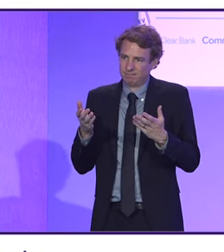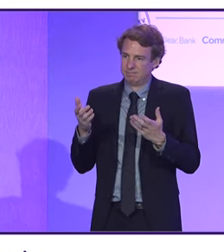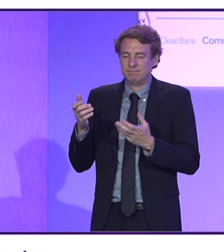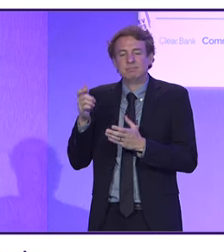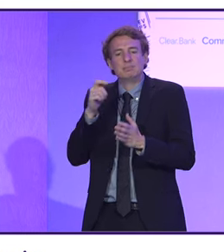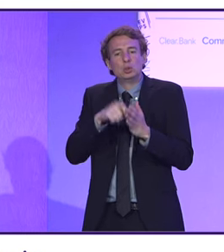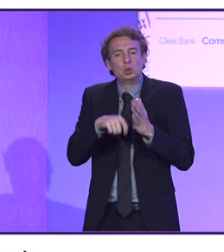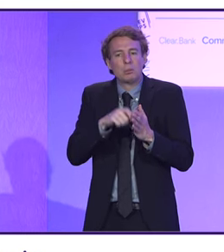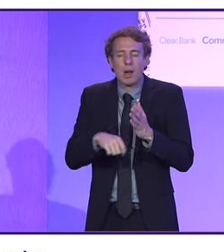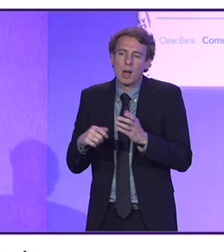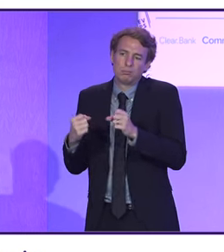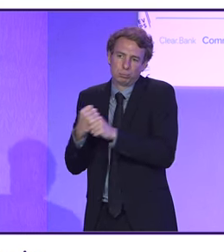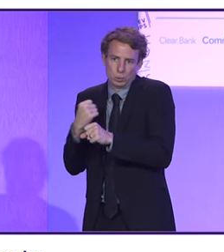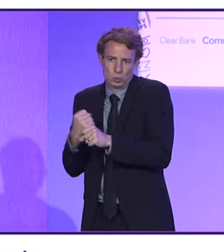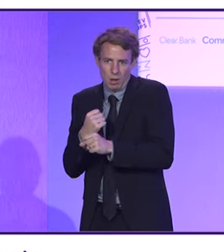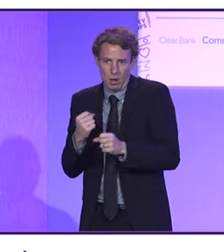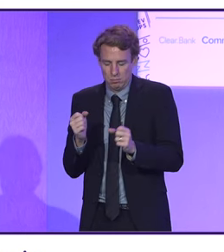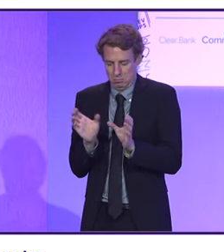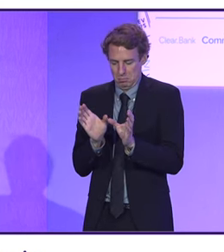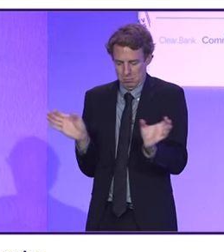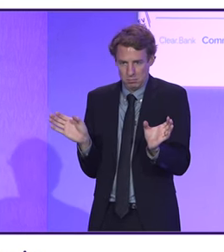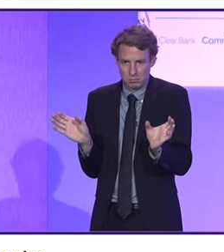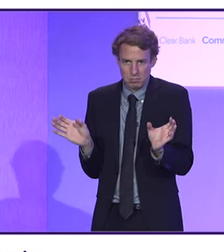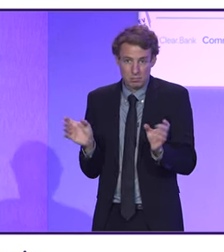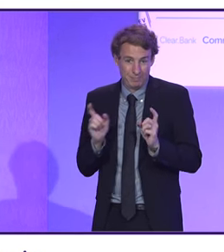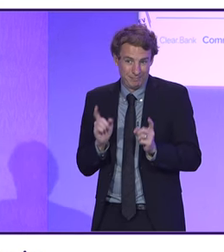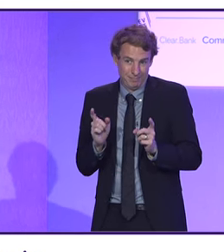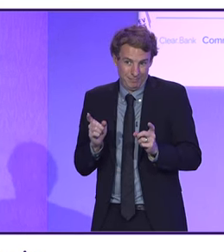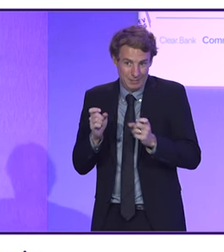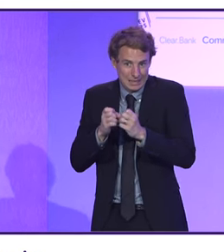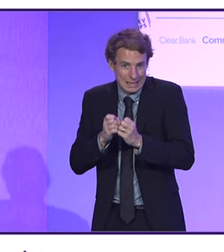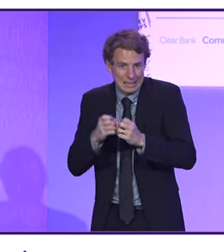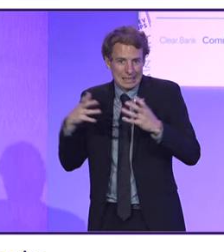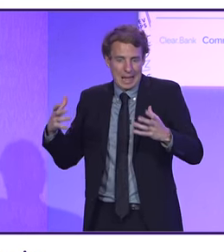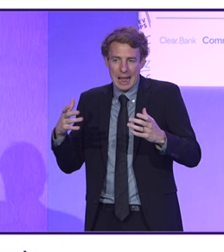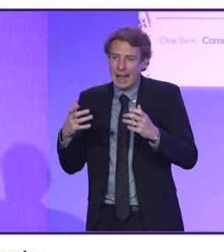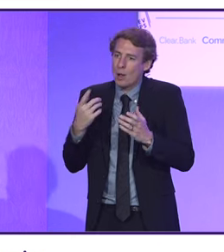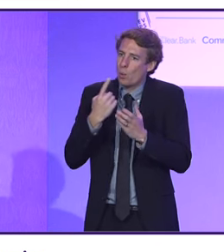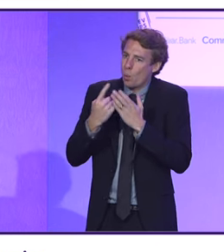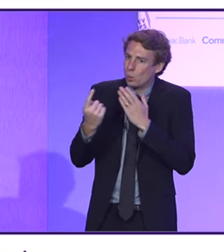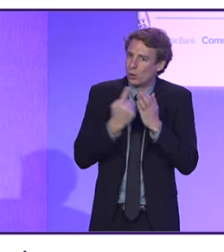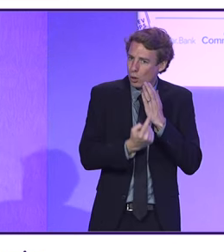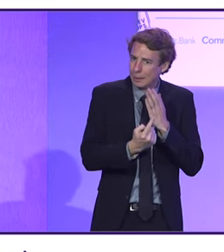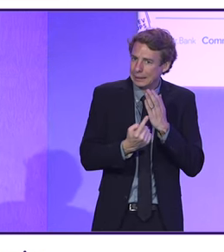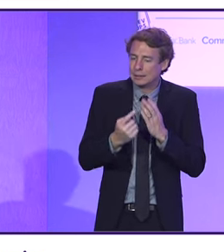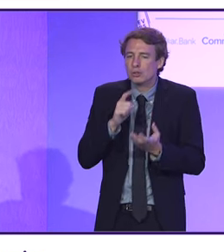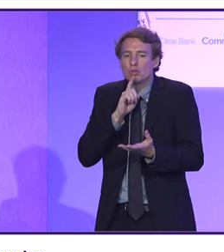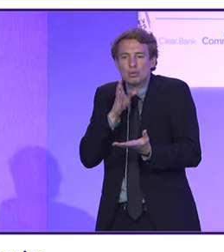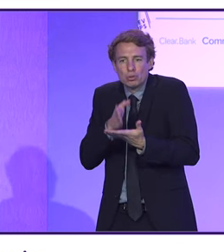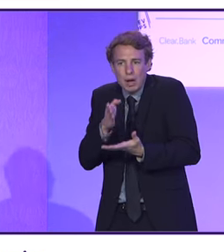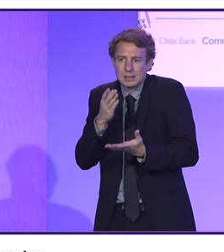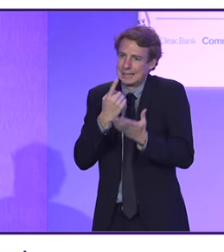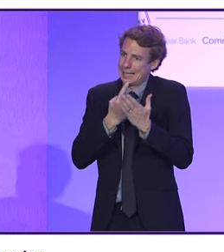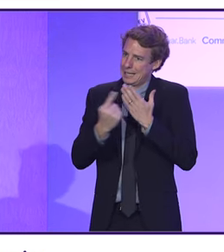relationship. It is inherently meant for scale and autonomy. It is inherently meant for trust and independence across